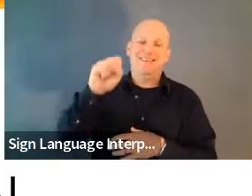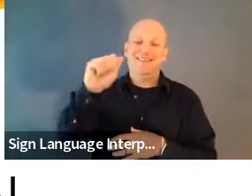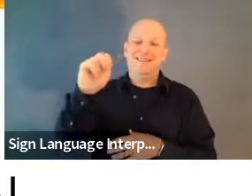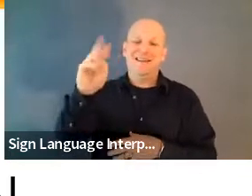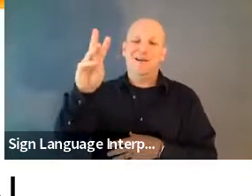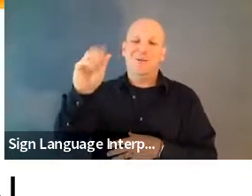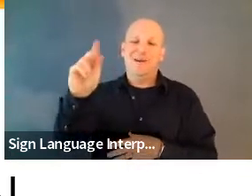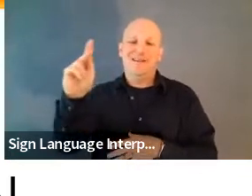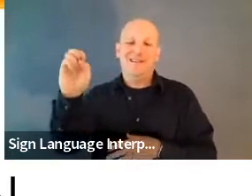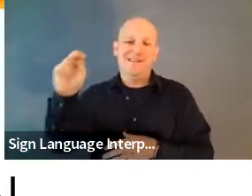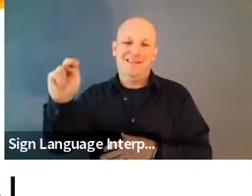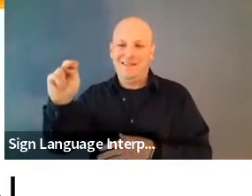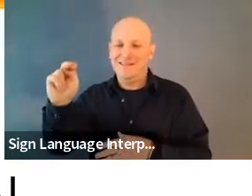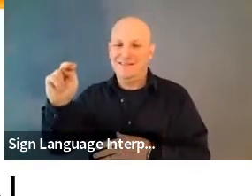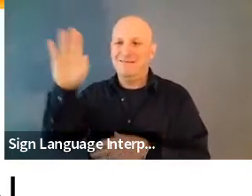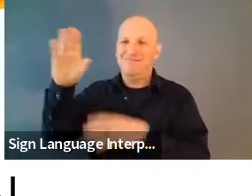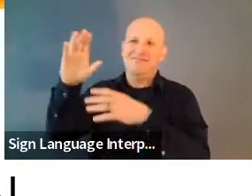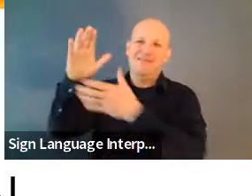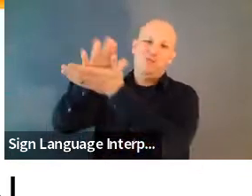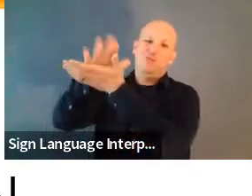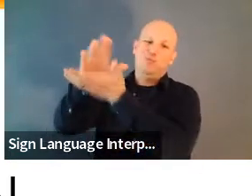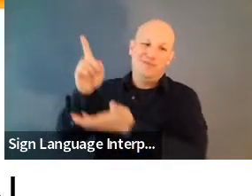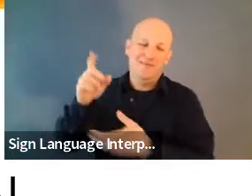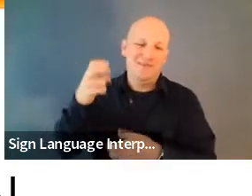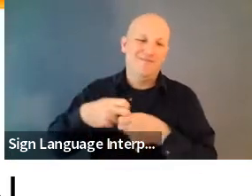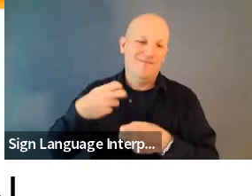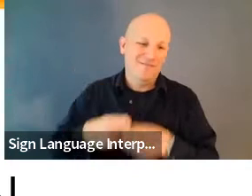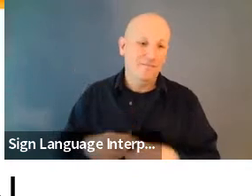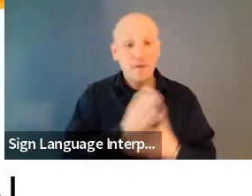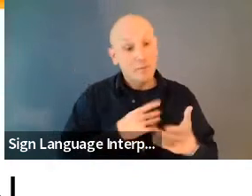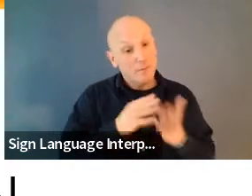recall, because some of my students have graduated from paralegal program have